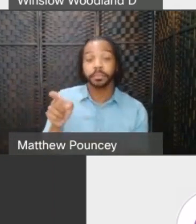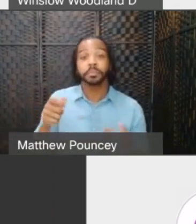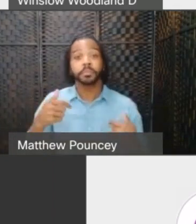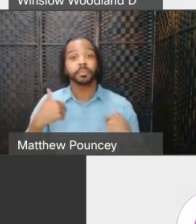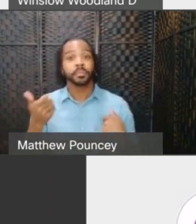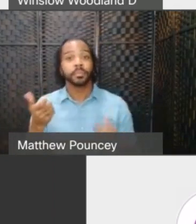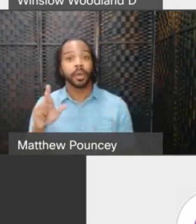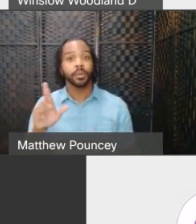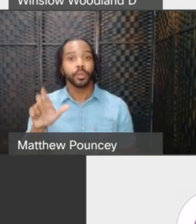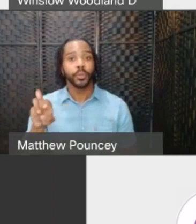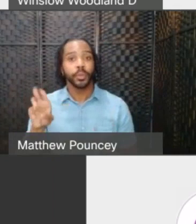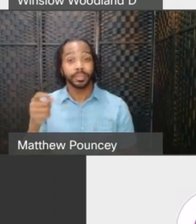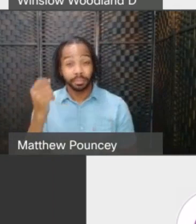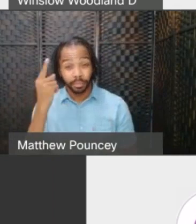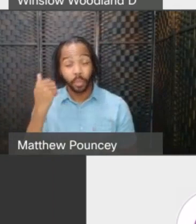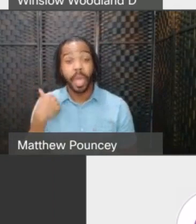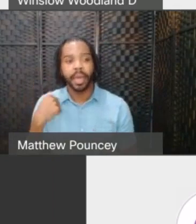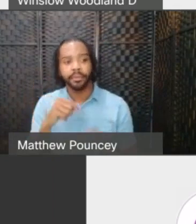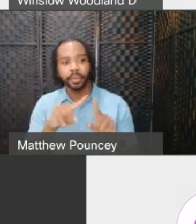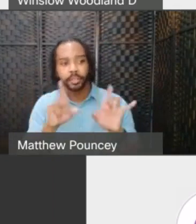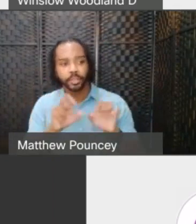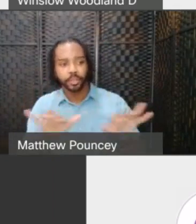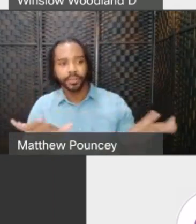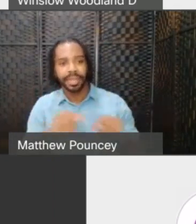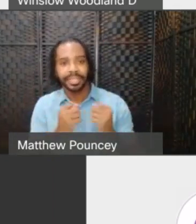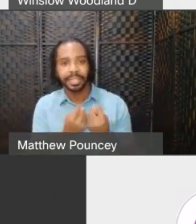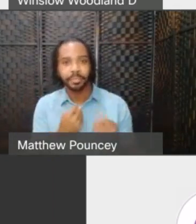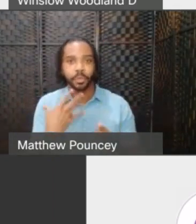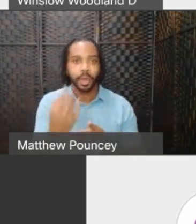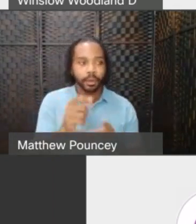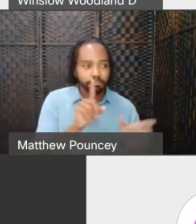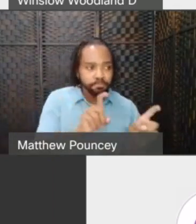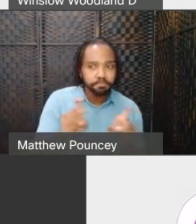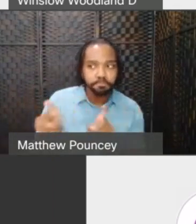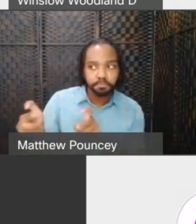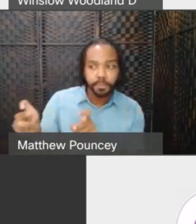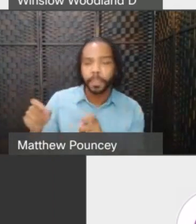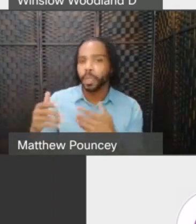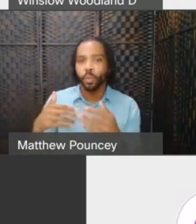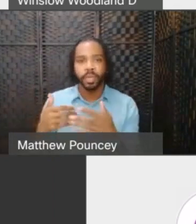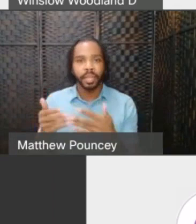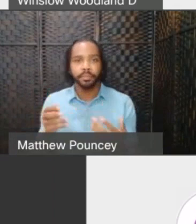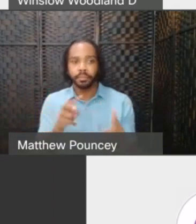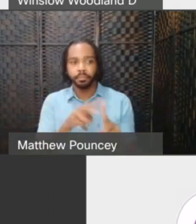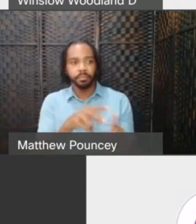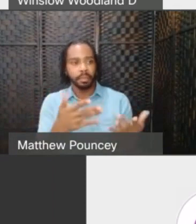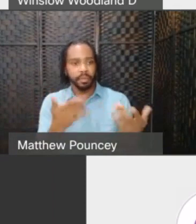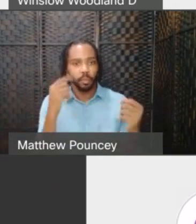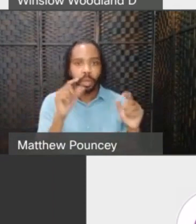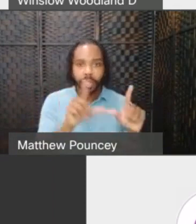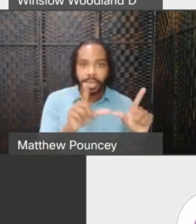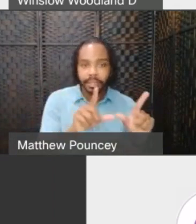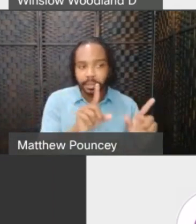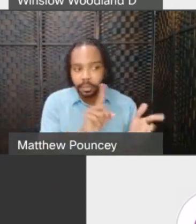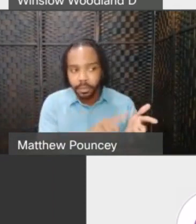out conducting whatever type of survey it is that they're assigned to at the time, may it be a licensure survey,